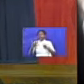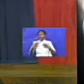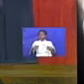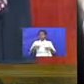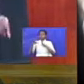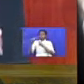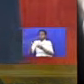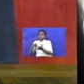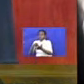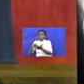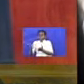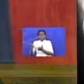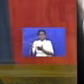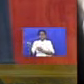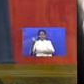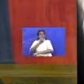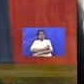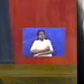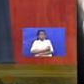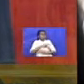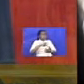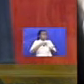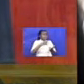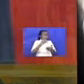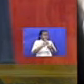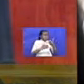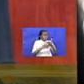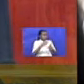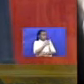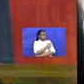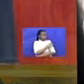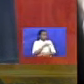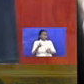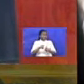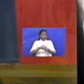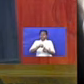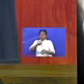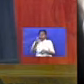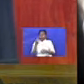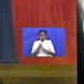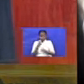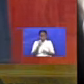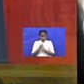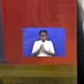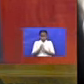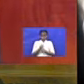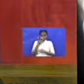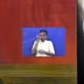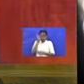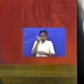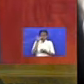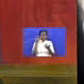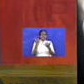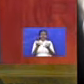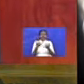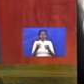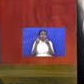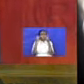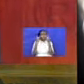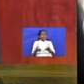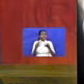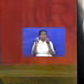ambayo inajenga mahospitali. Tunaelewana? Because right now, some of the commodities you're